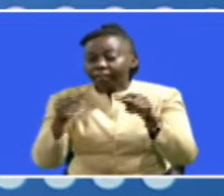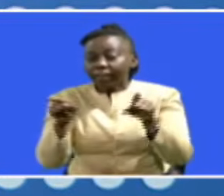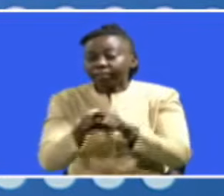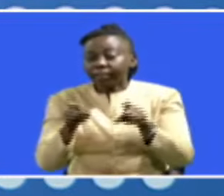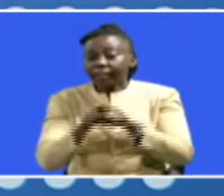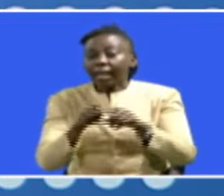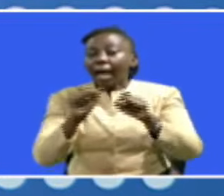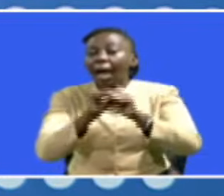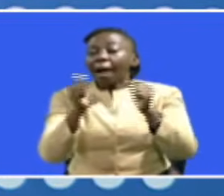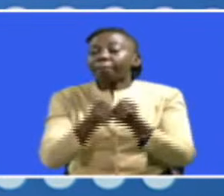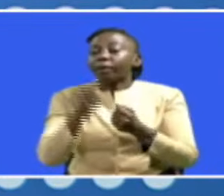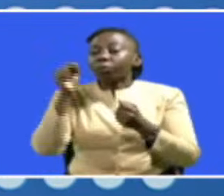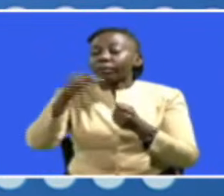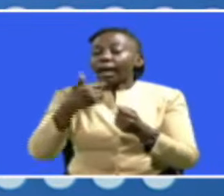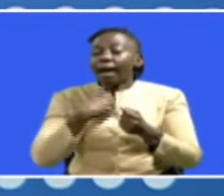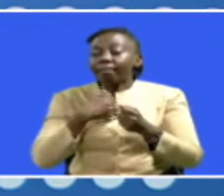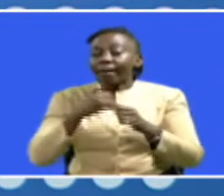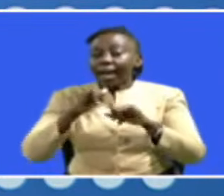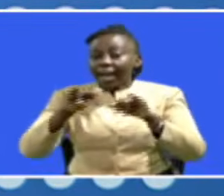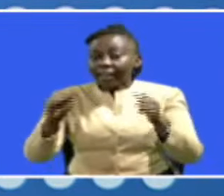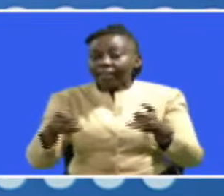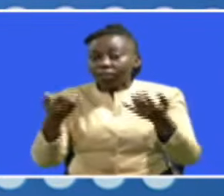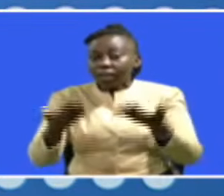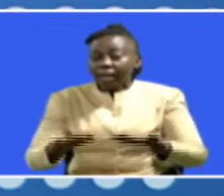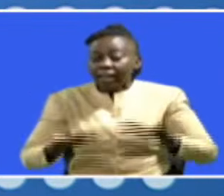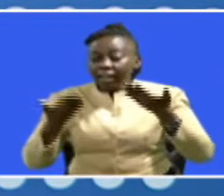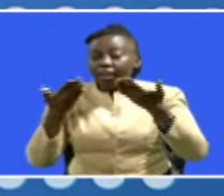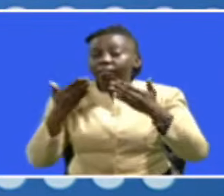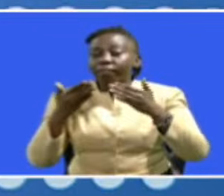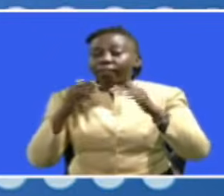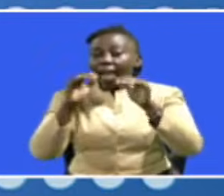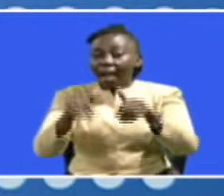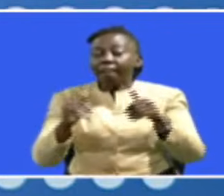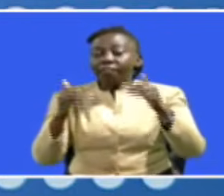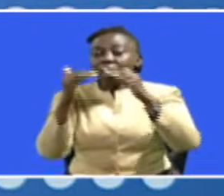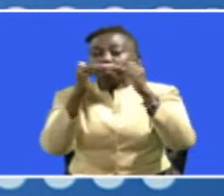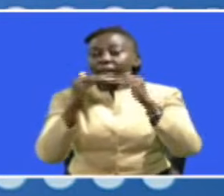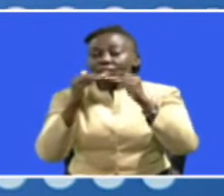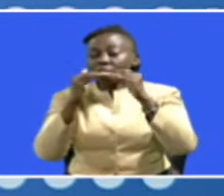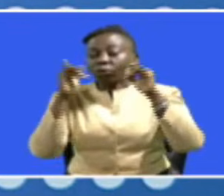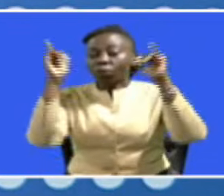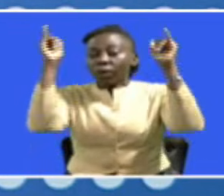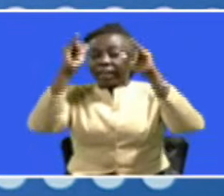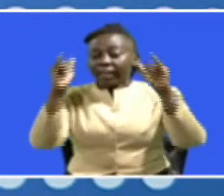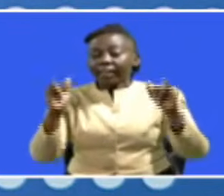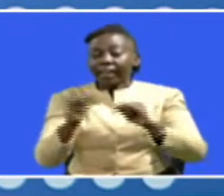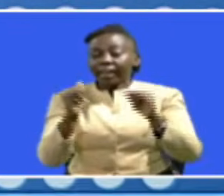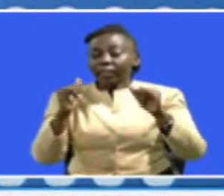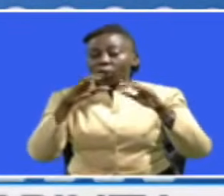enable tracking of fresh produce from the farm level all the way to international markets.